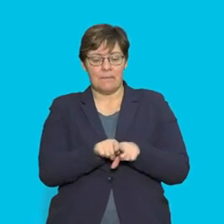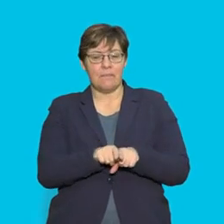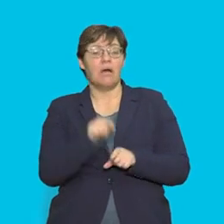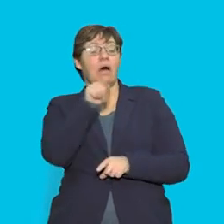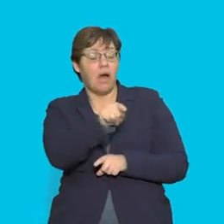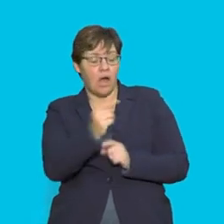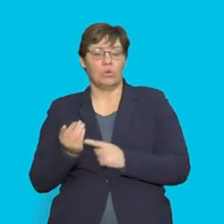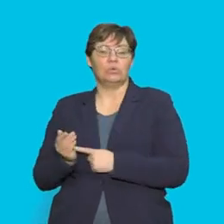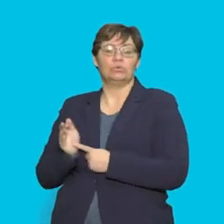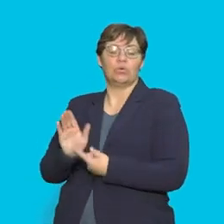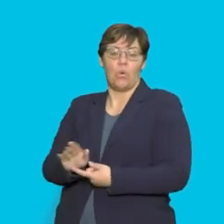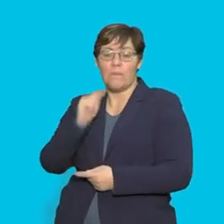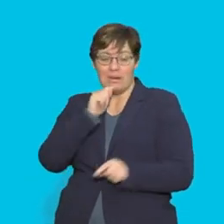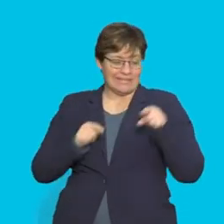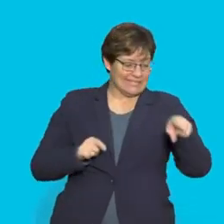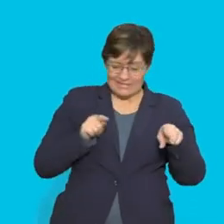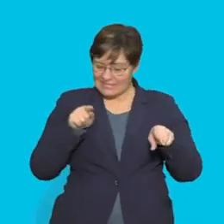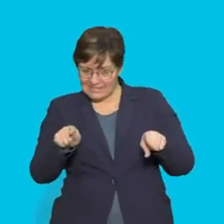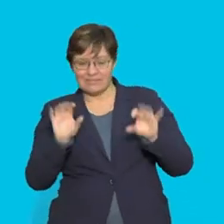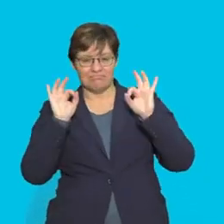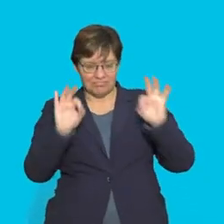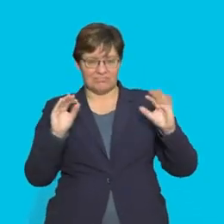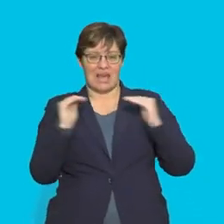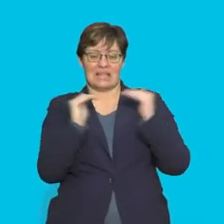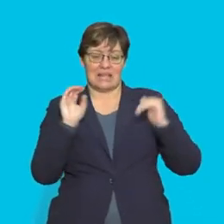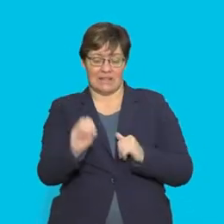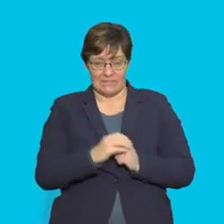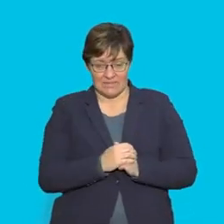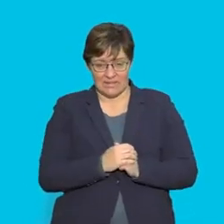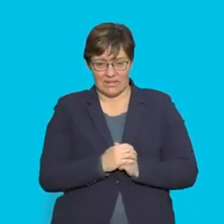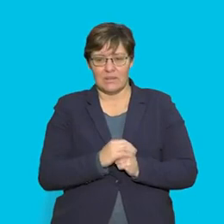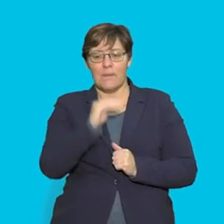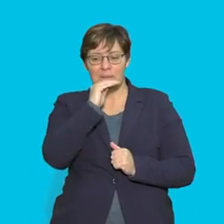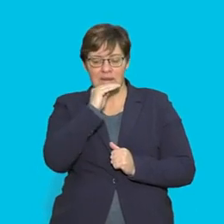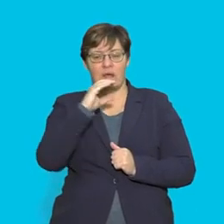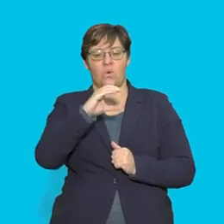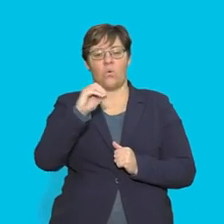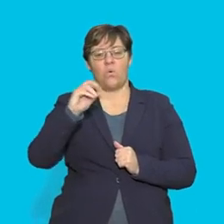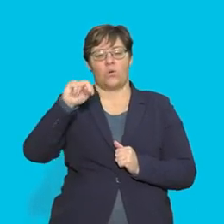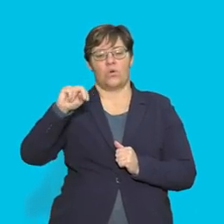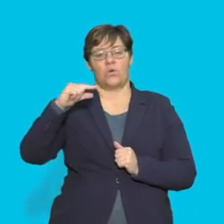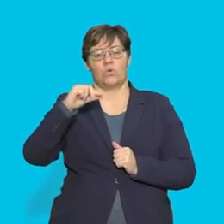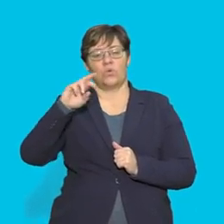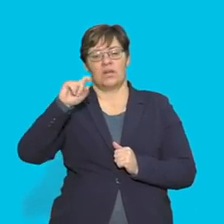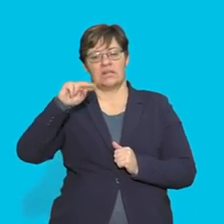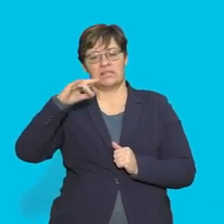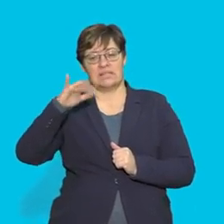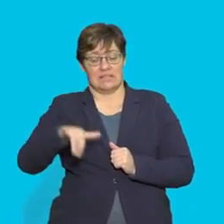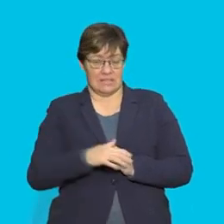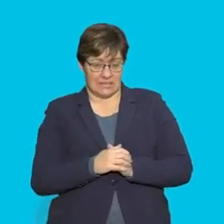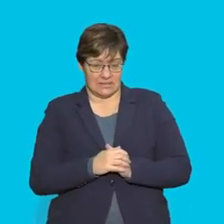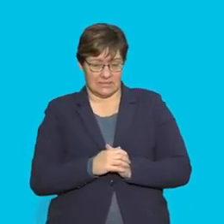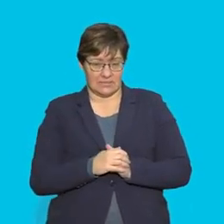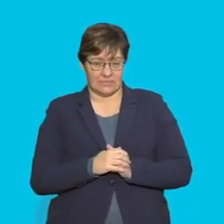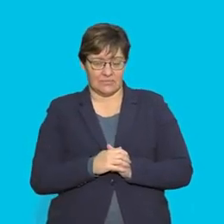how to show that the triangles are identical. Remember, identical will be congruency. So this